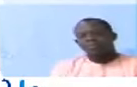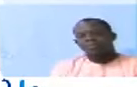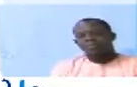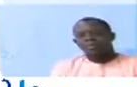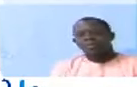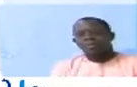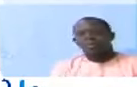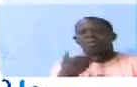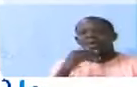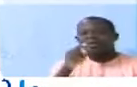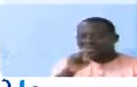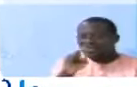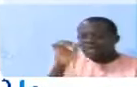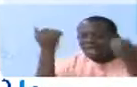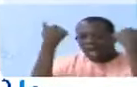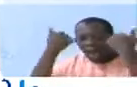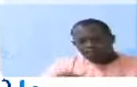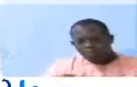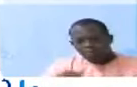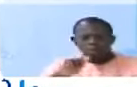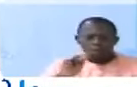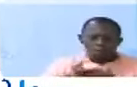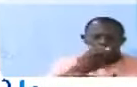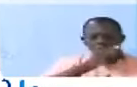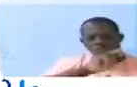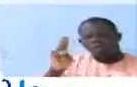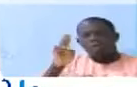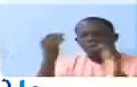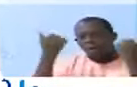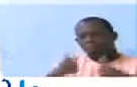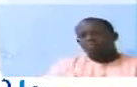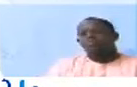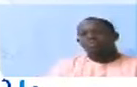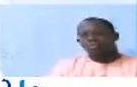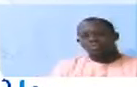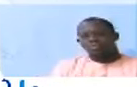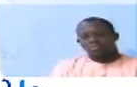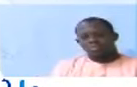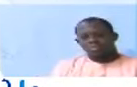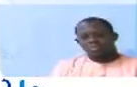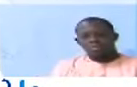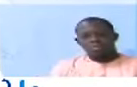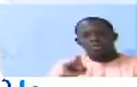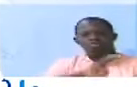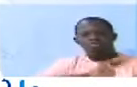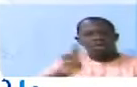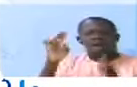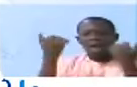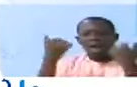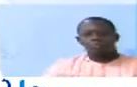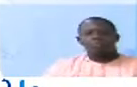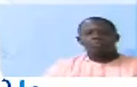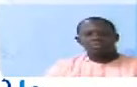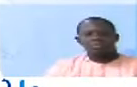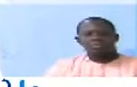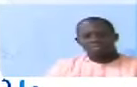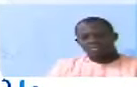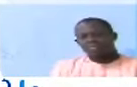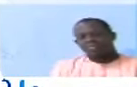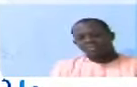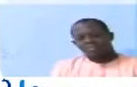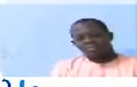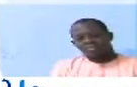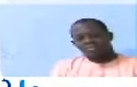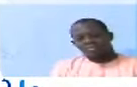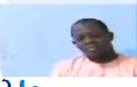that happen or did it not happen? No, that's not true. Okay.